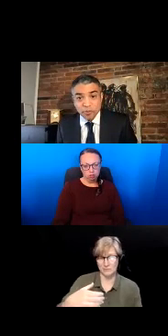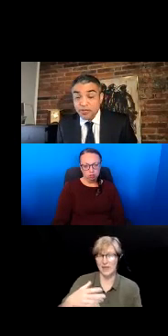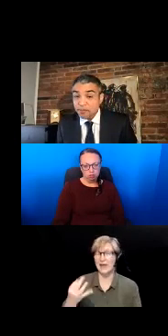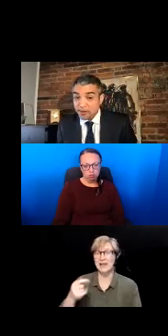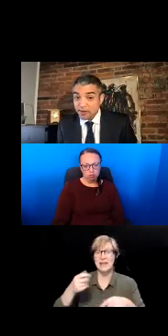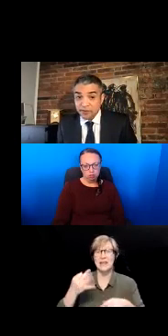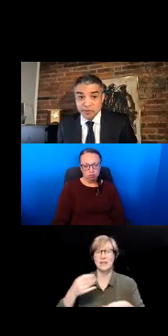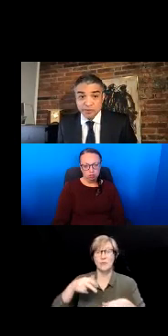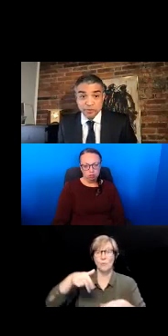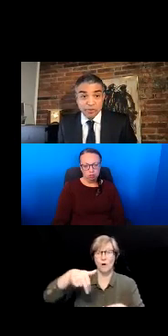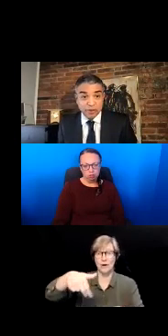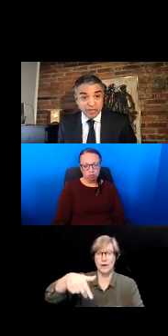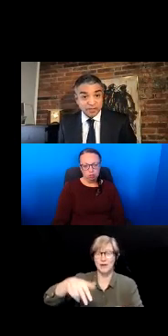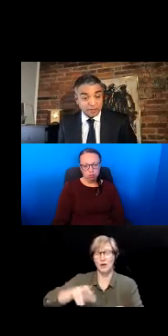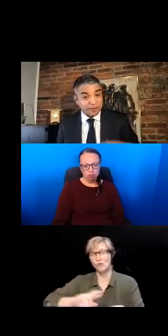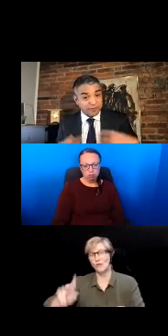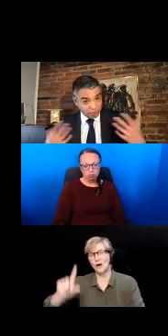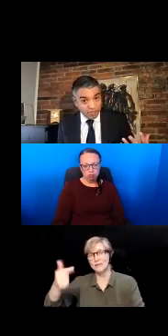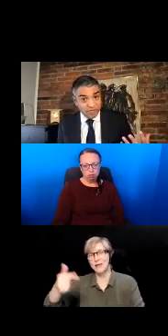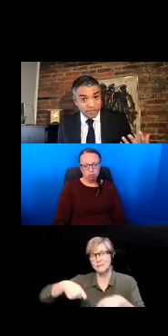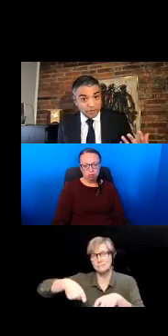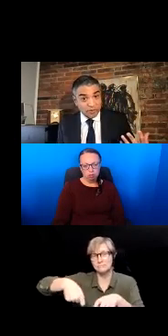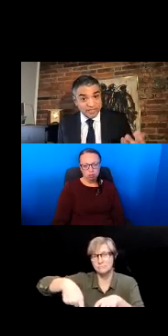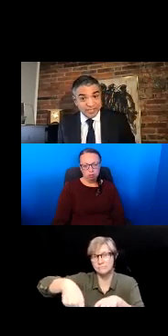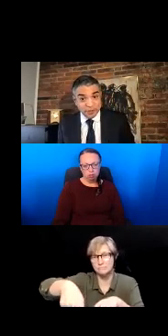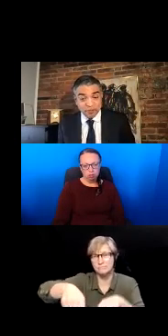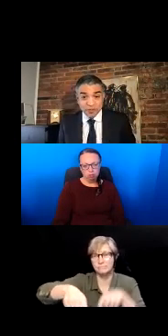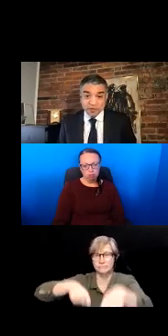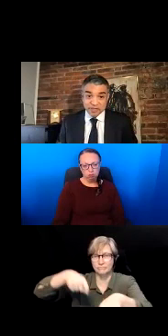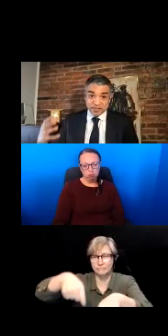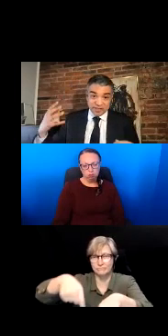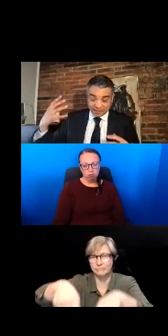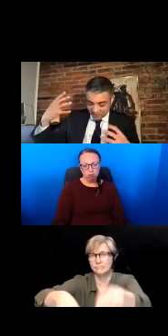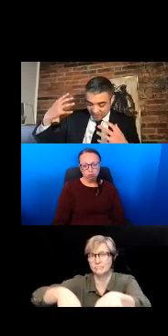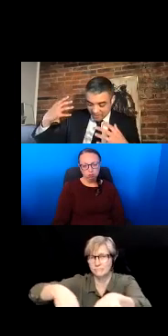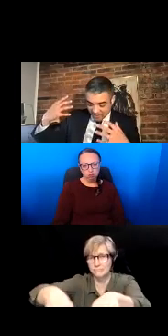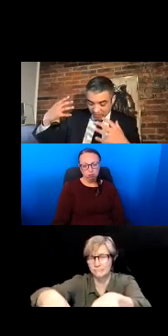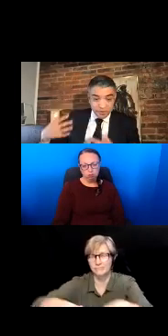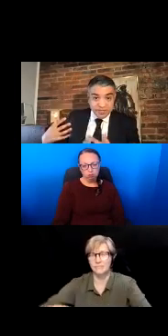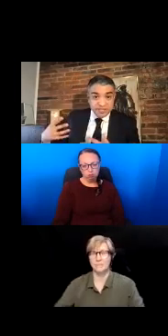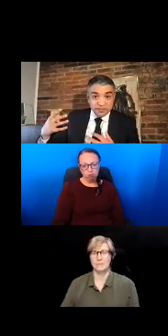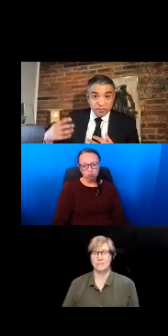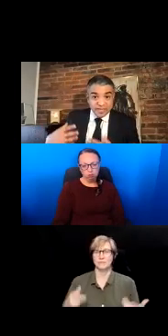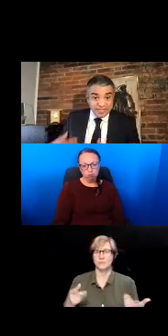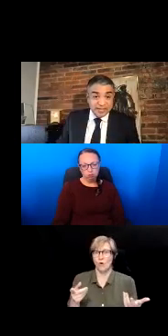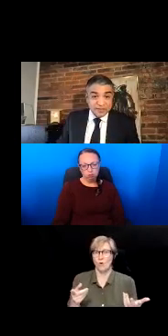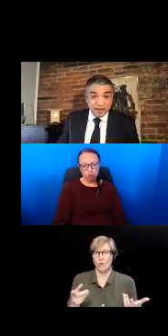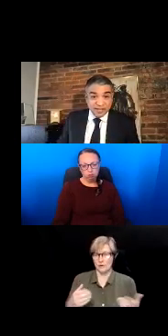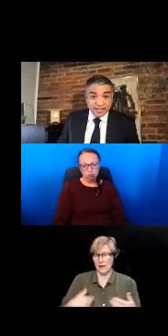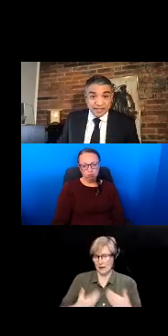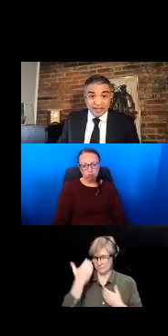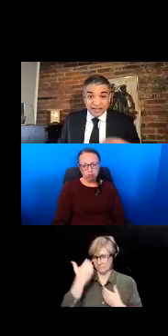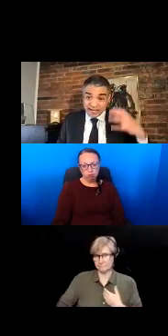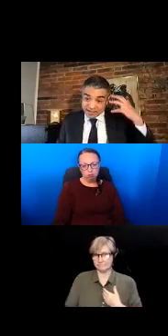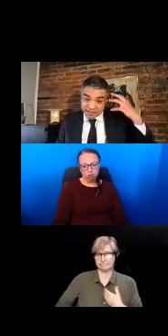So pretty apparent for those of you who know a little bit of neurologic localization. He's got paresis of the right side of his